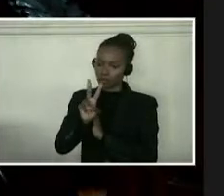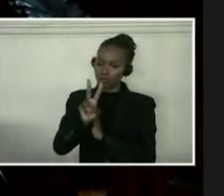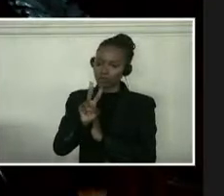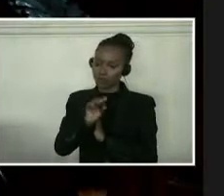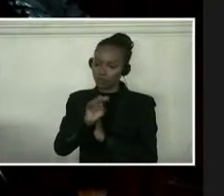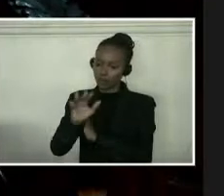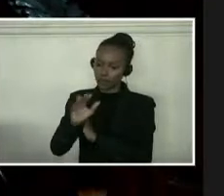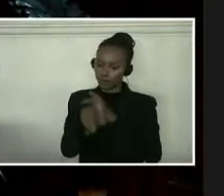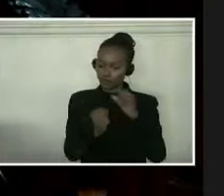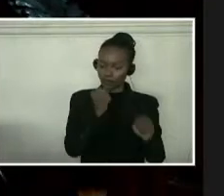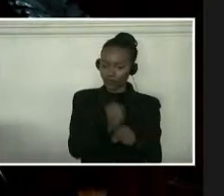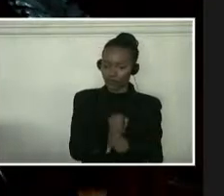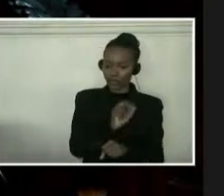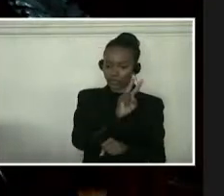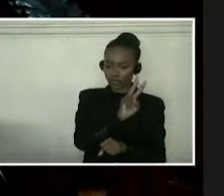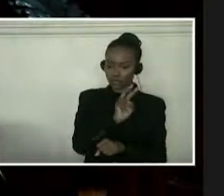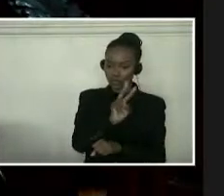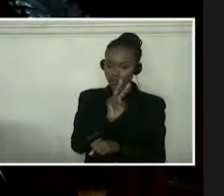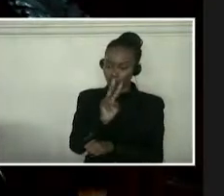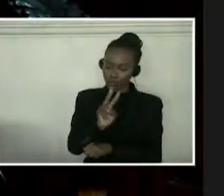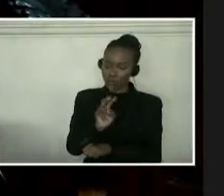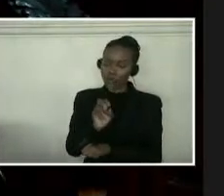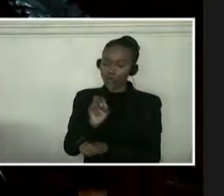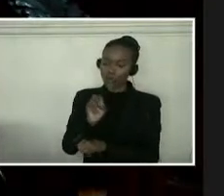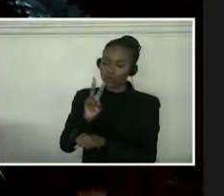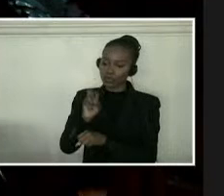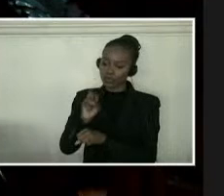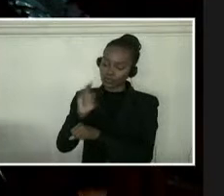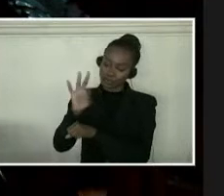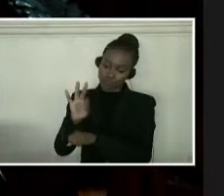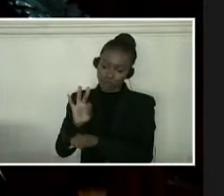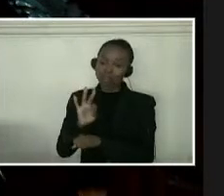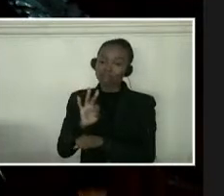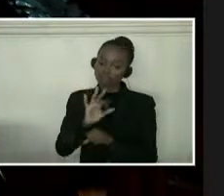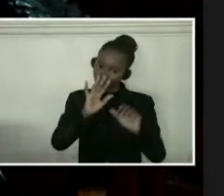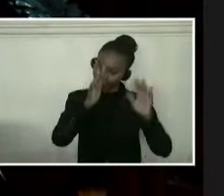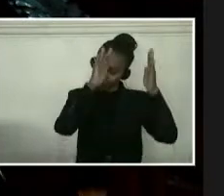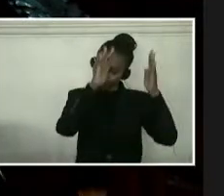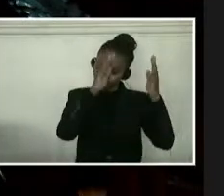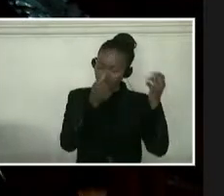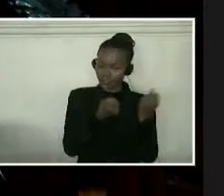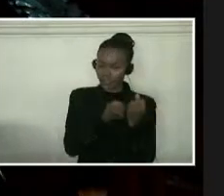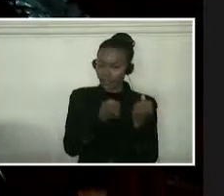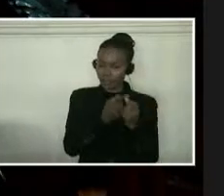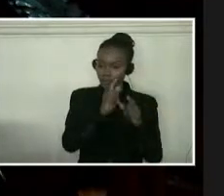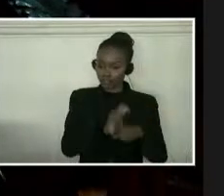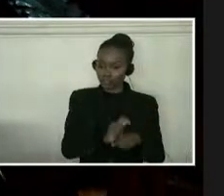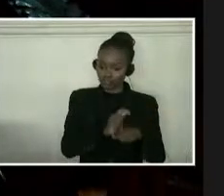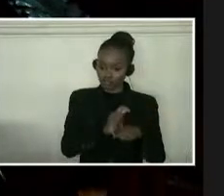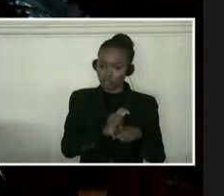ifp commands the department for always supporting traditional events such as umkusumla